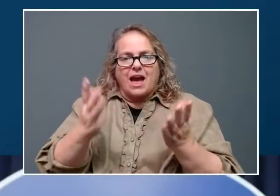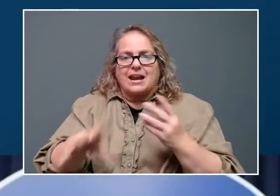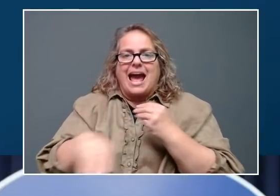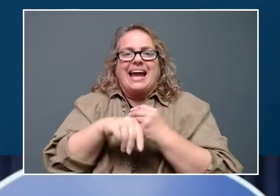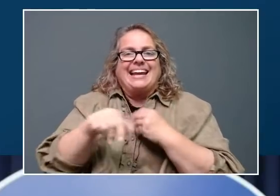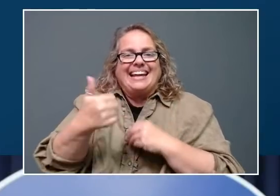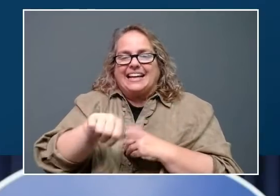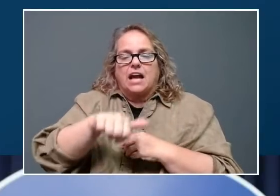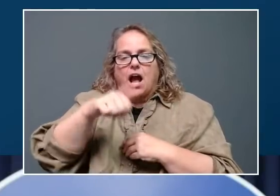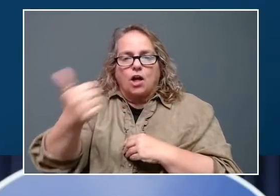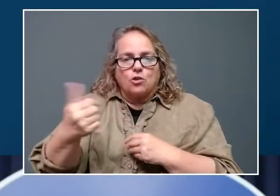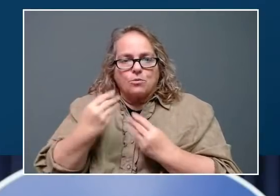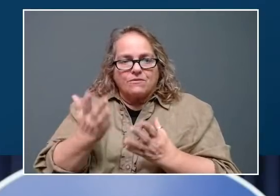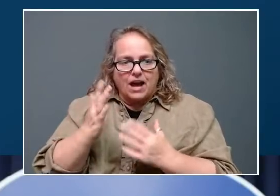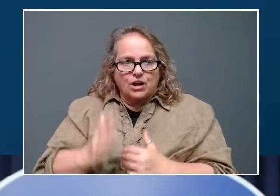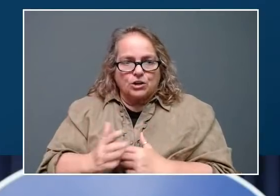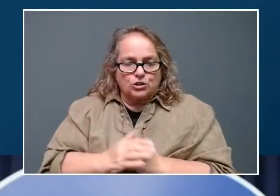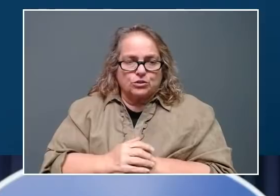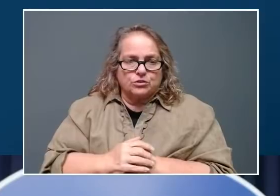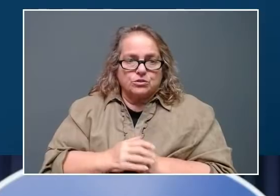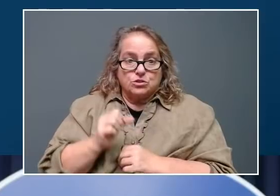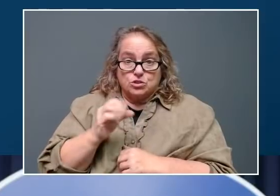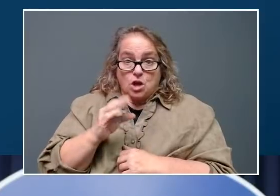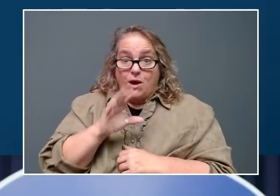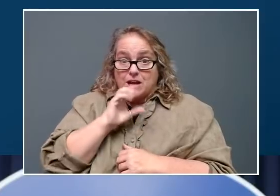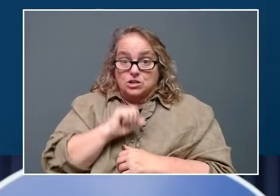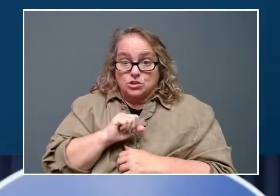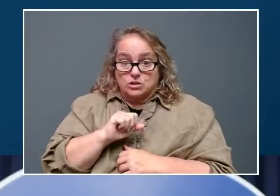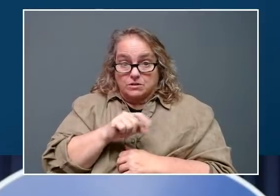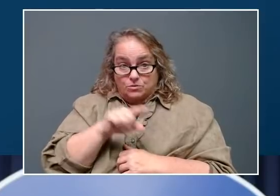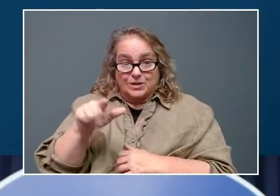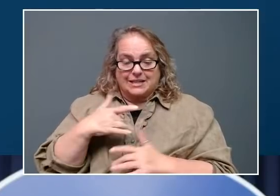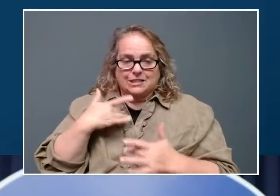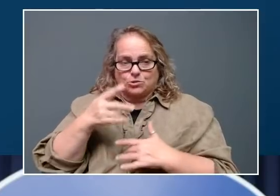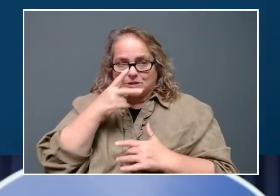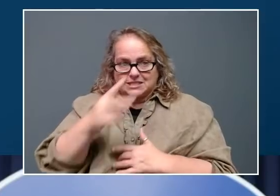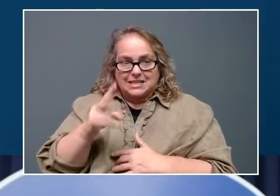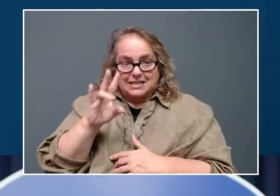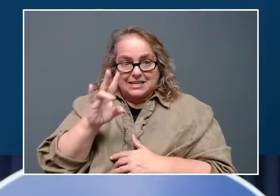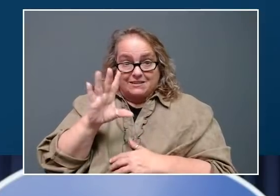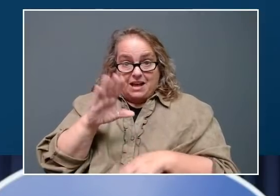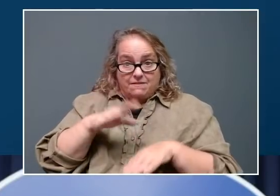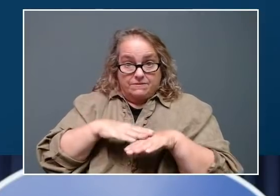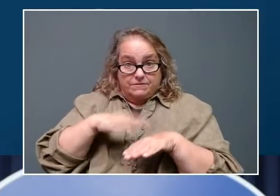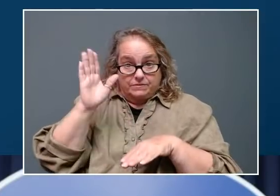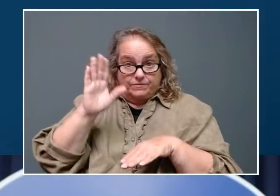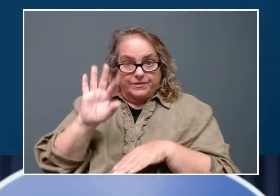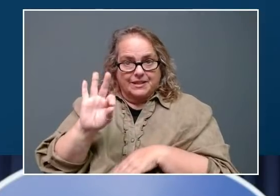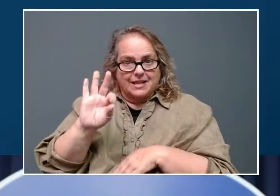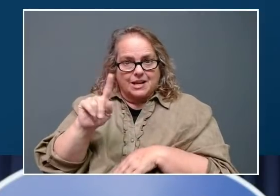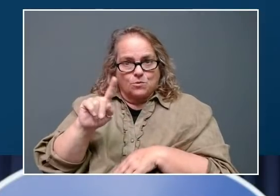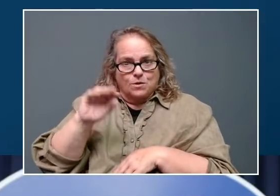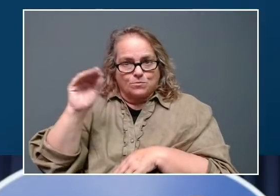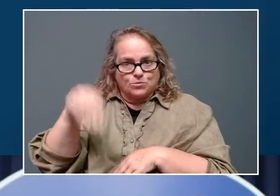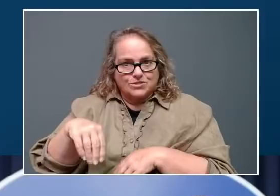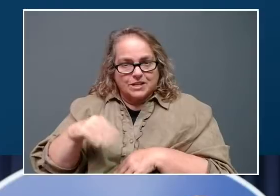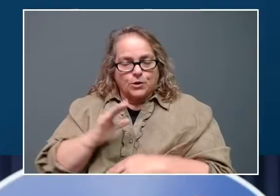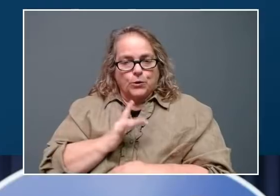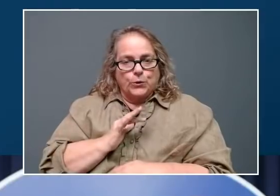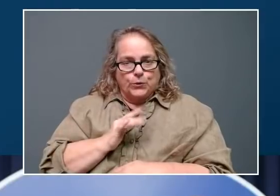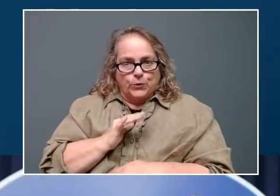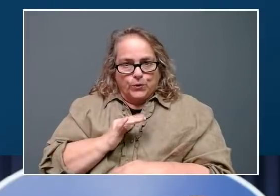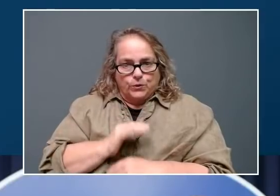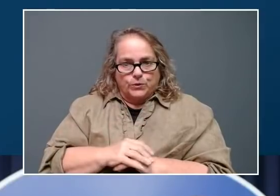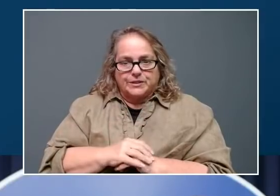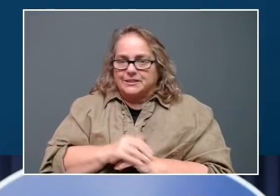through the age brackets, excited to see this one, 75 and up, now at 91%, not at